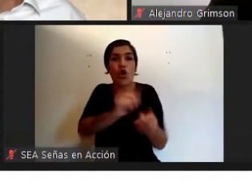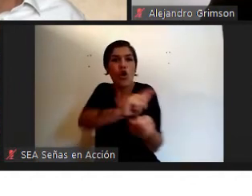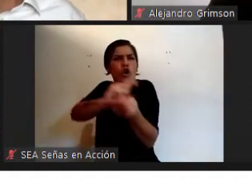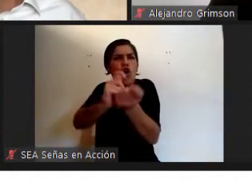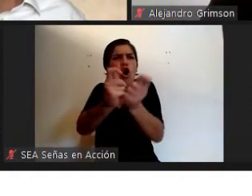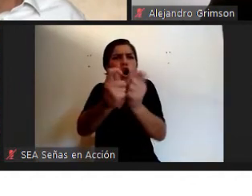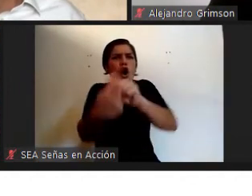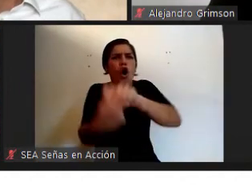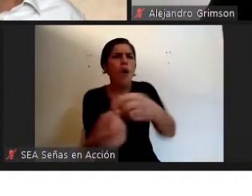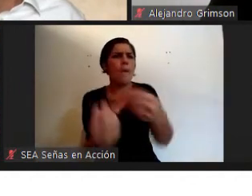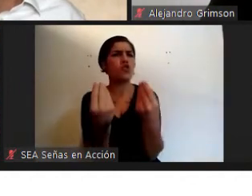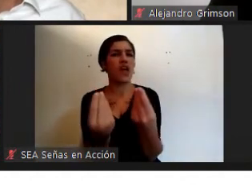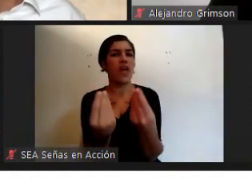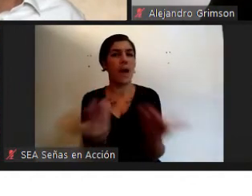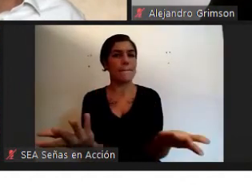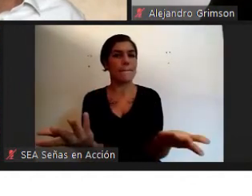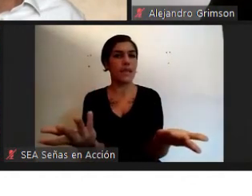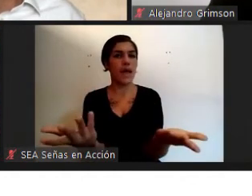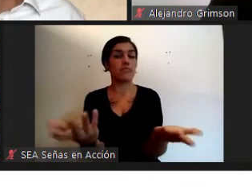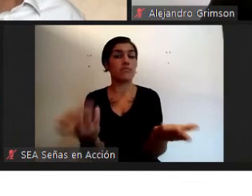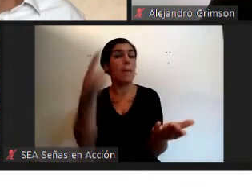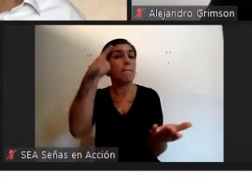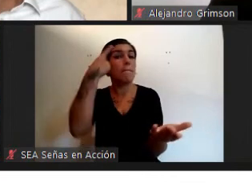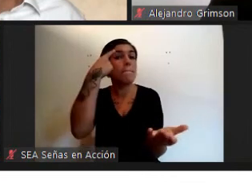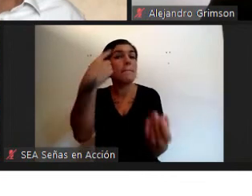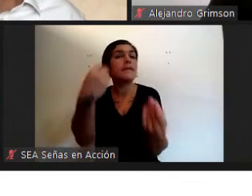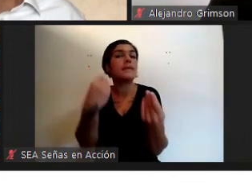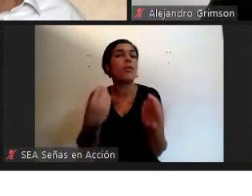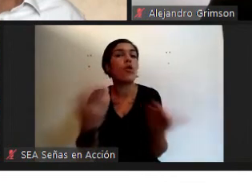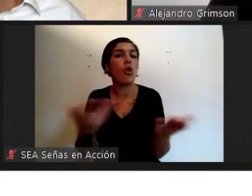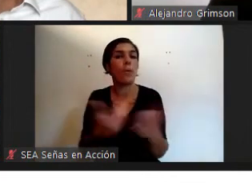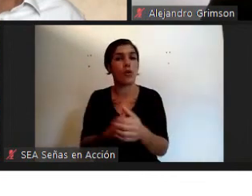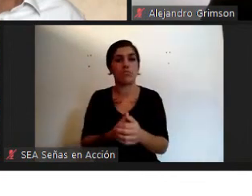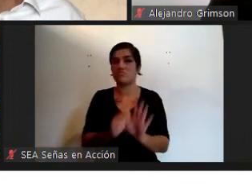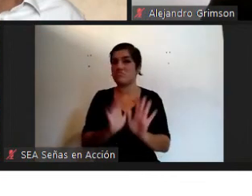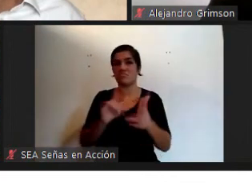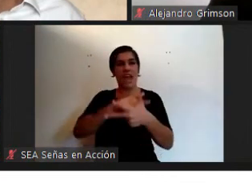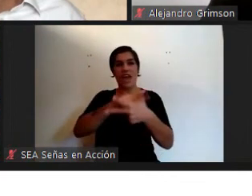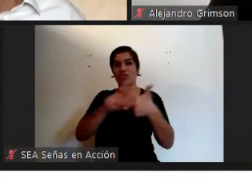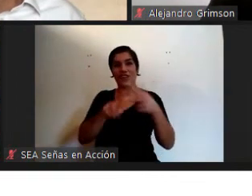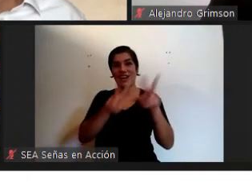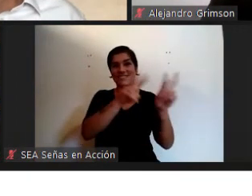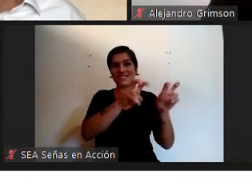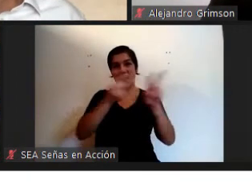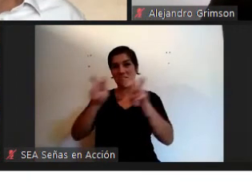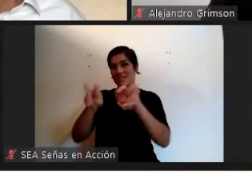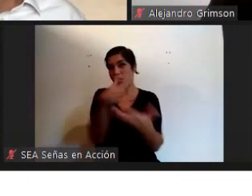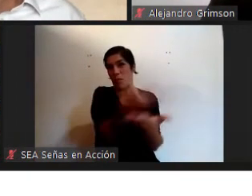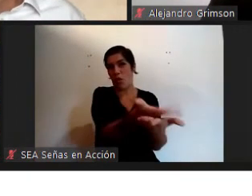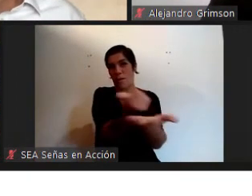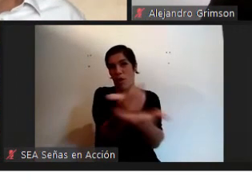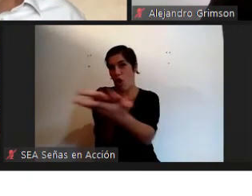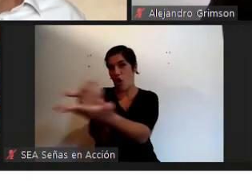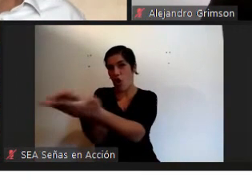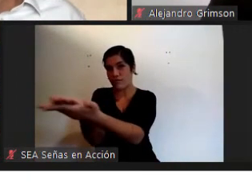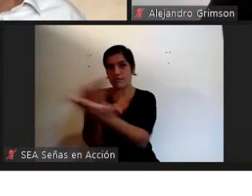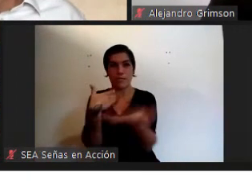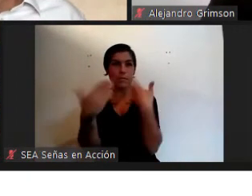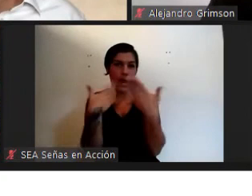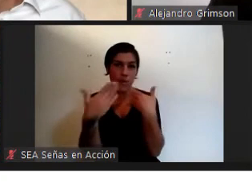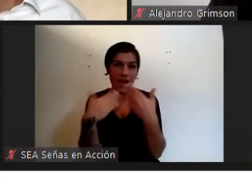the real to the virtual world, but again, in an attempt for us to rethink us and our